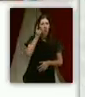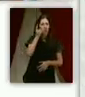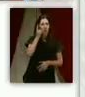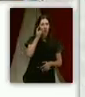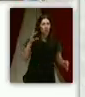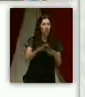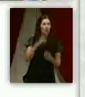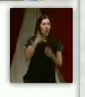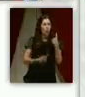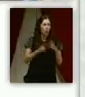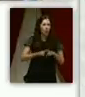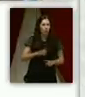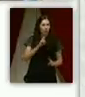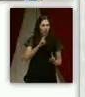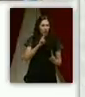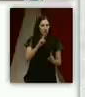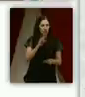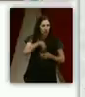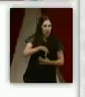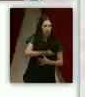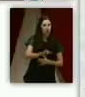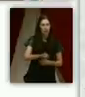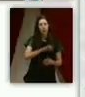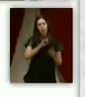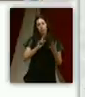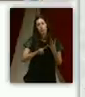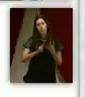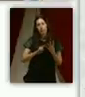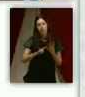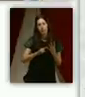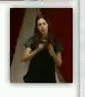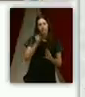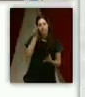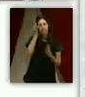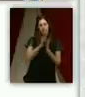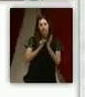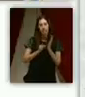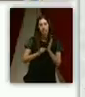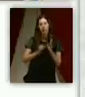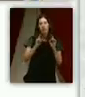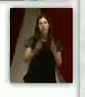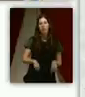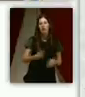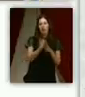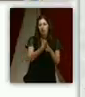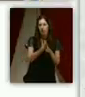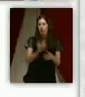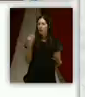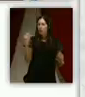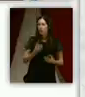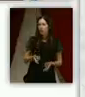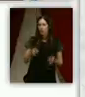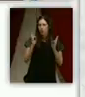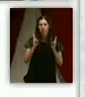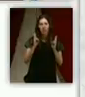Most mobile phones are compatible with this instant messaging. When it comes to video calls, the